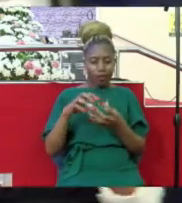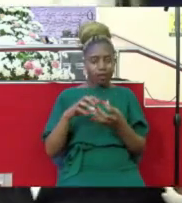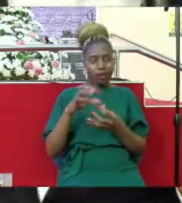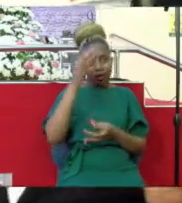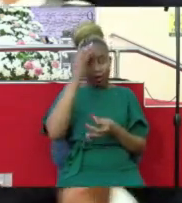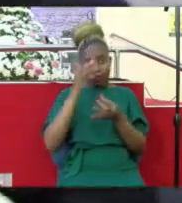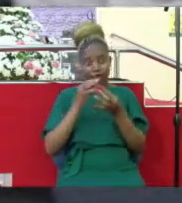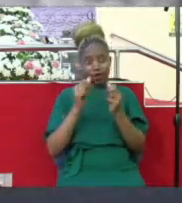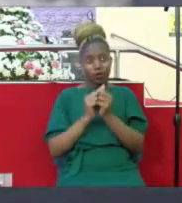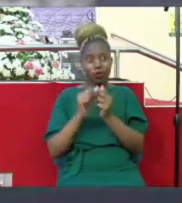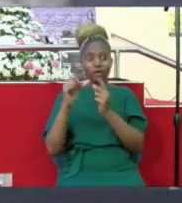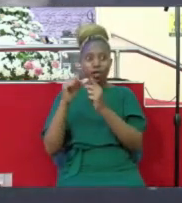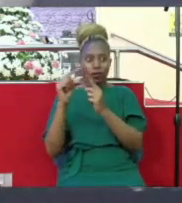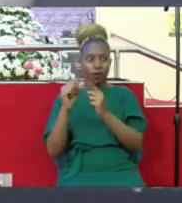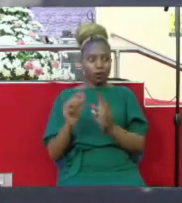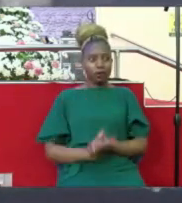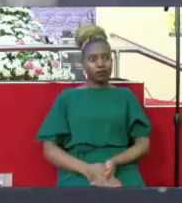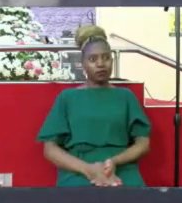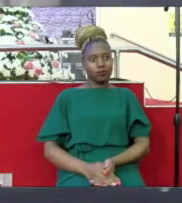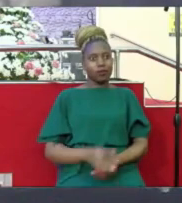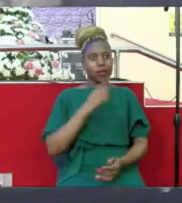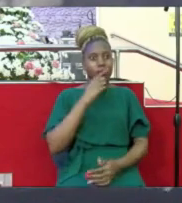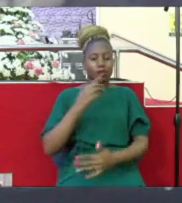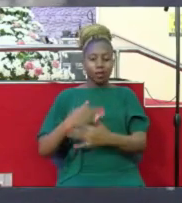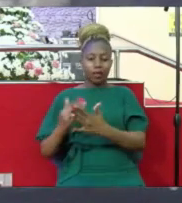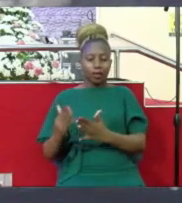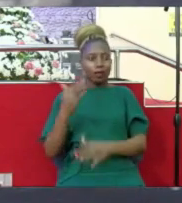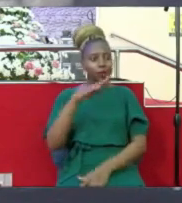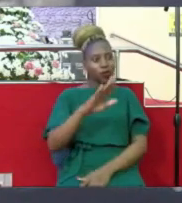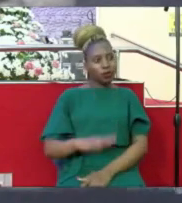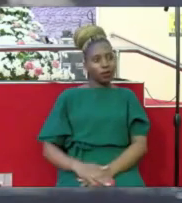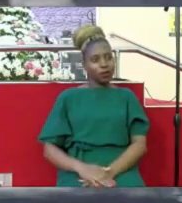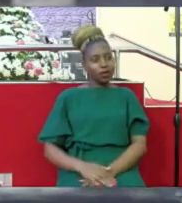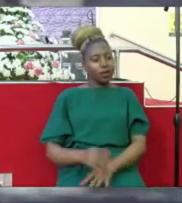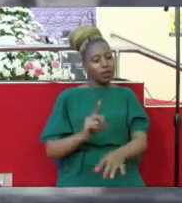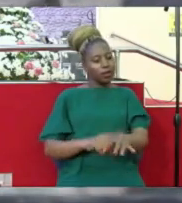Tell your neighbor, it's time to mix it with faith.